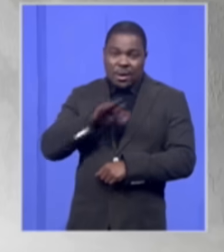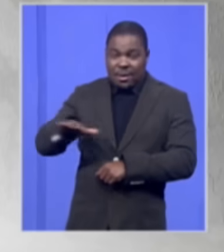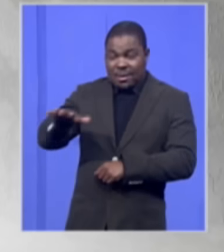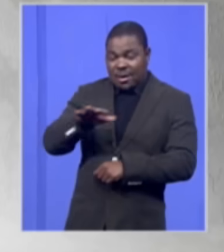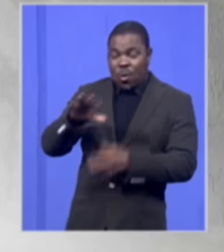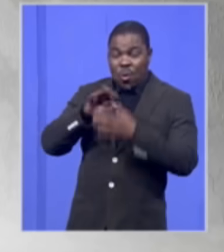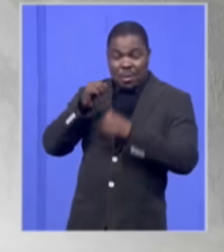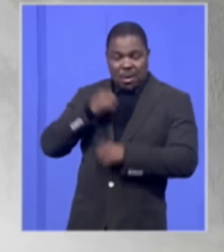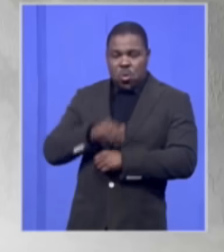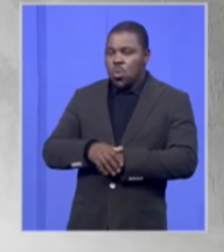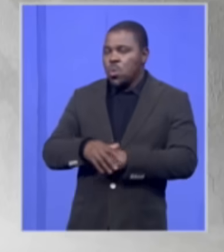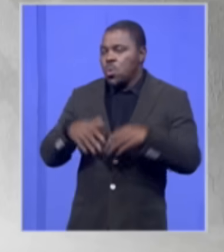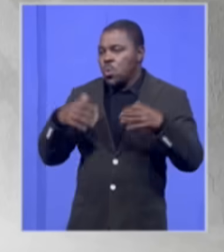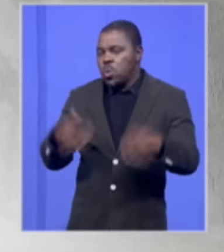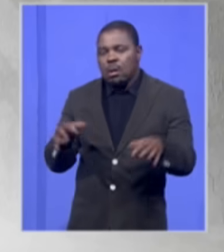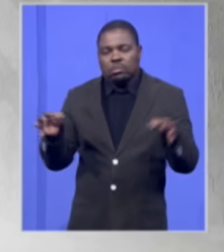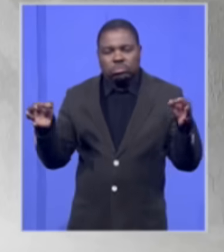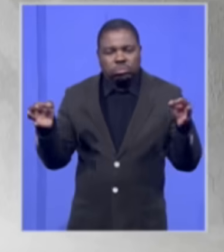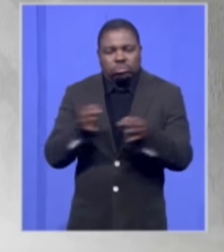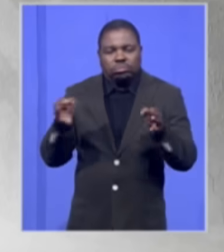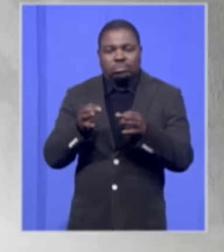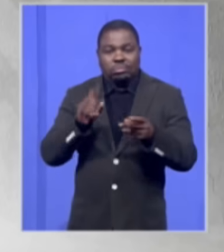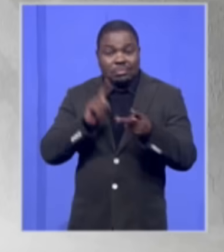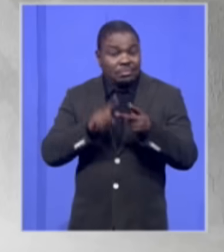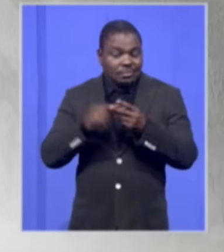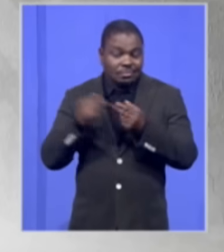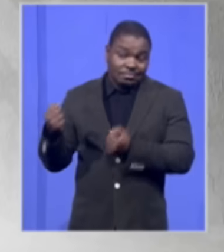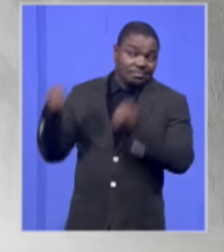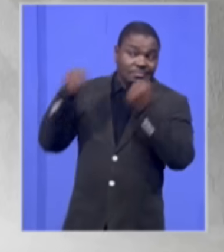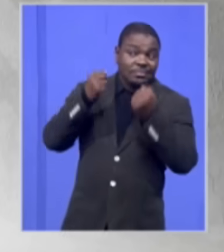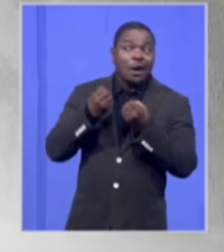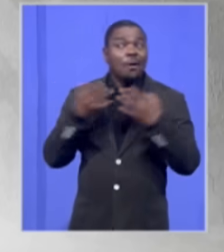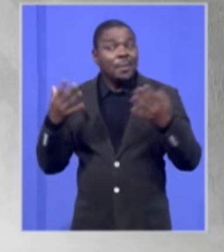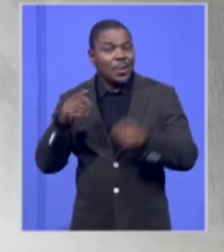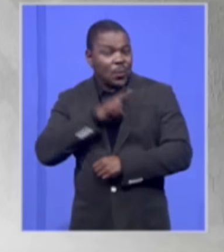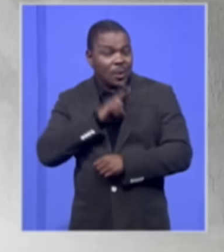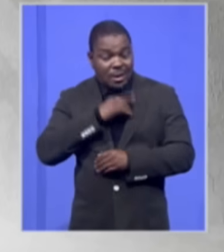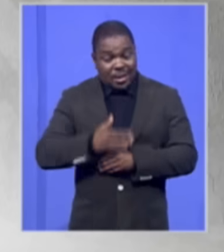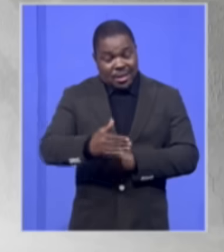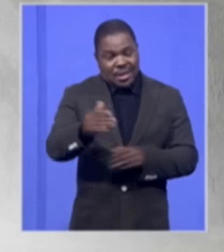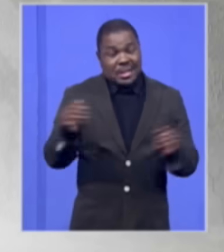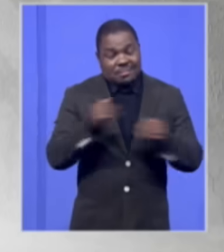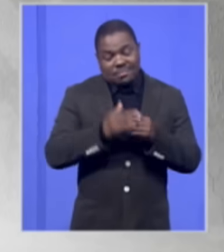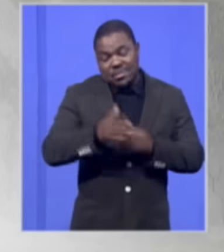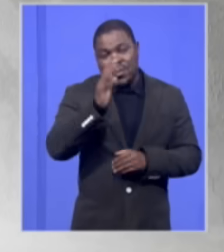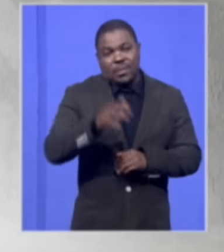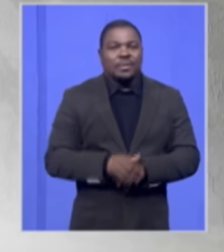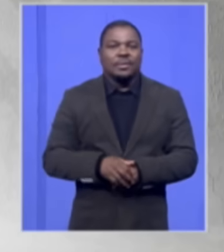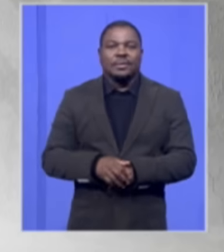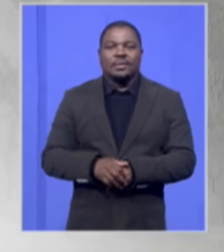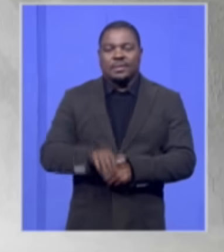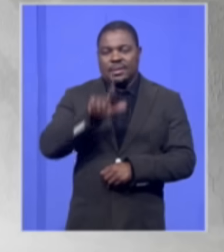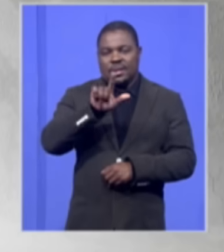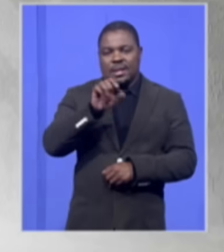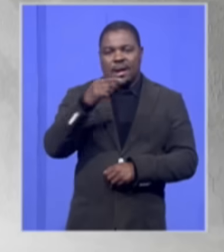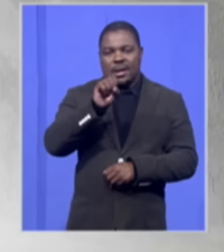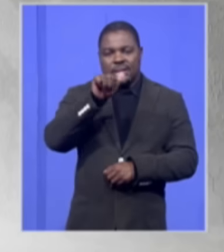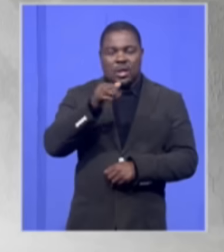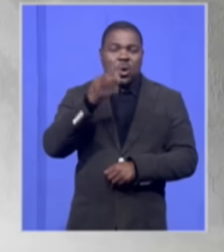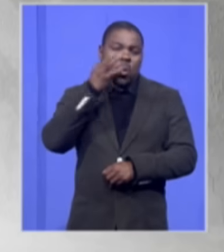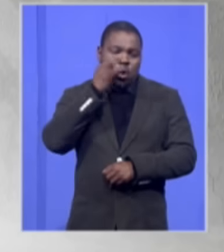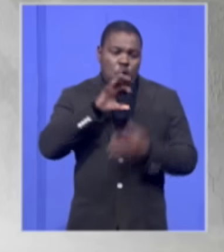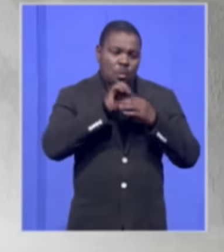foka phefo yeo e tseneletšego e re na mapai le na le a makae gobane e sa le mathomo mayo a phefo. le ga sa batla mollo yena o re ka